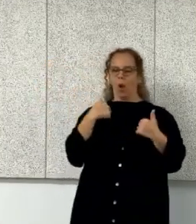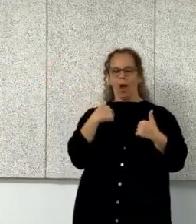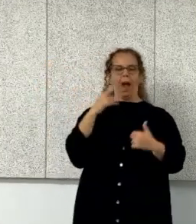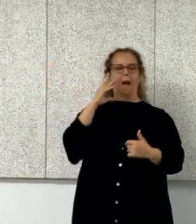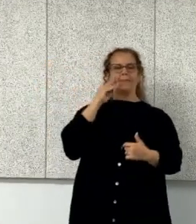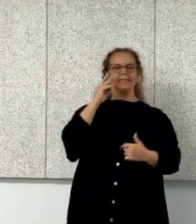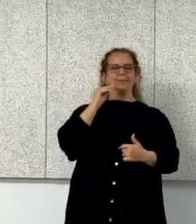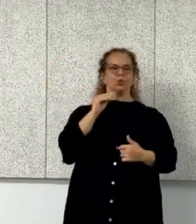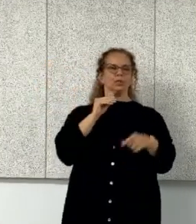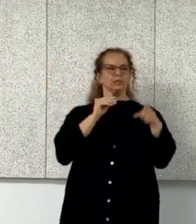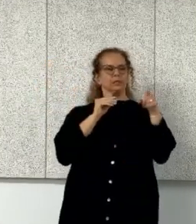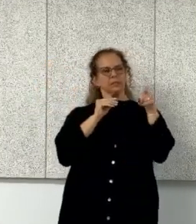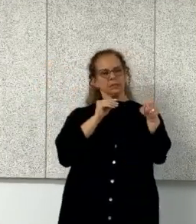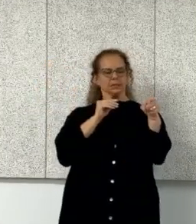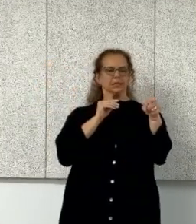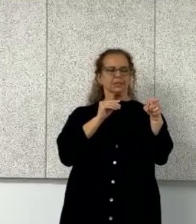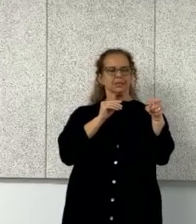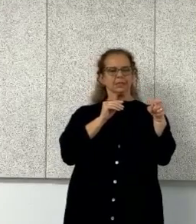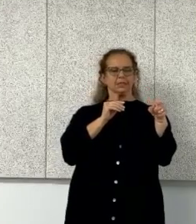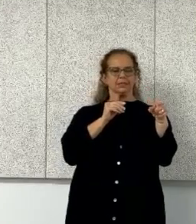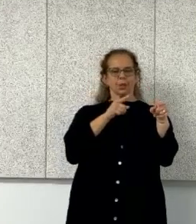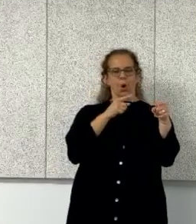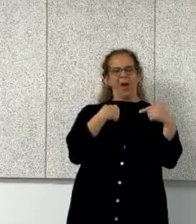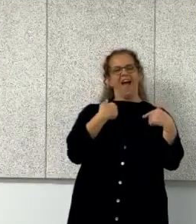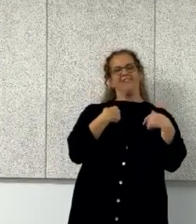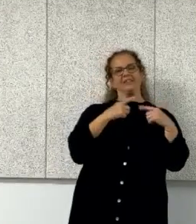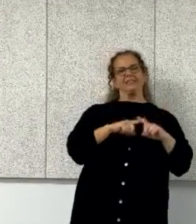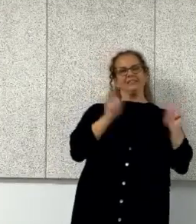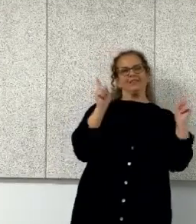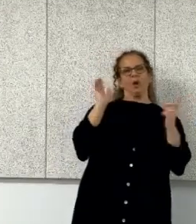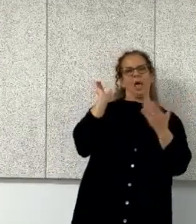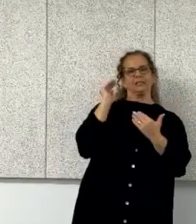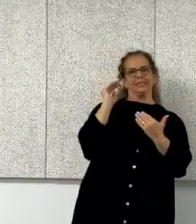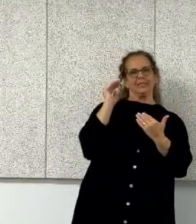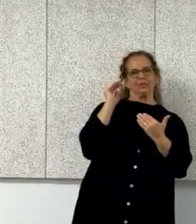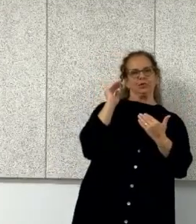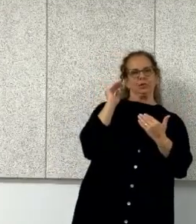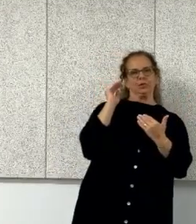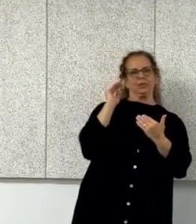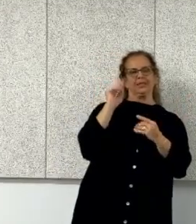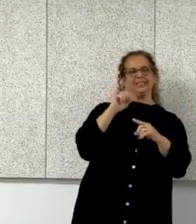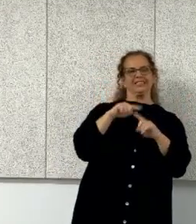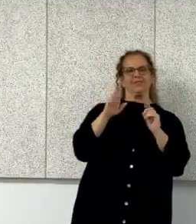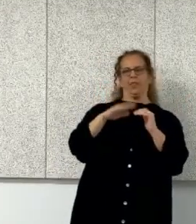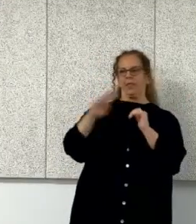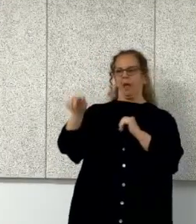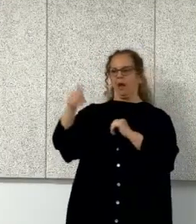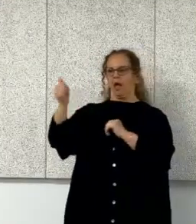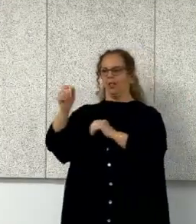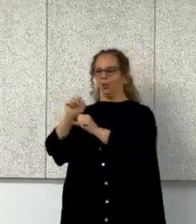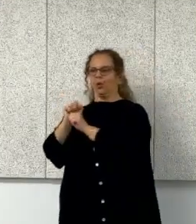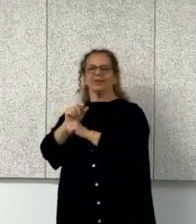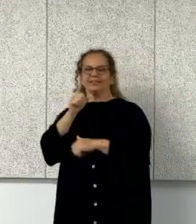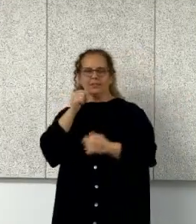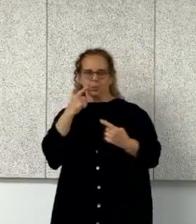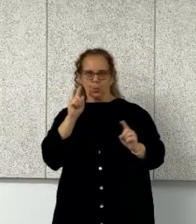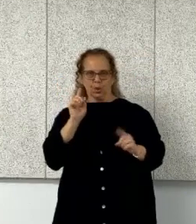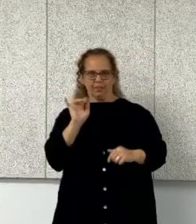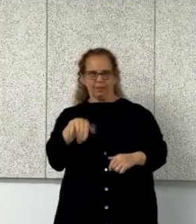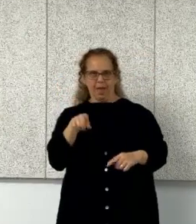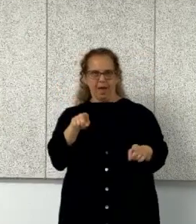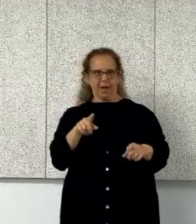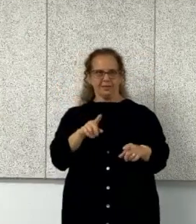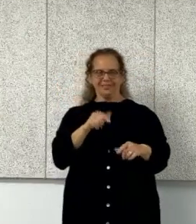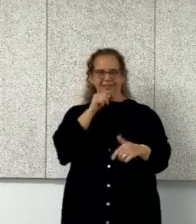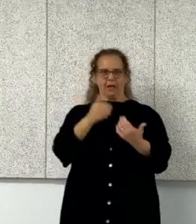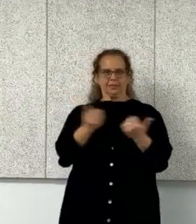this not-for-profit theater, so I have different expectations for them versus like when I'm on Amazon. Like, that's not how it works.